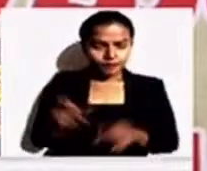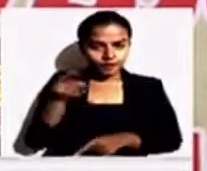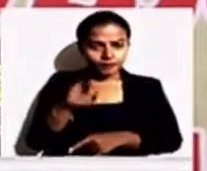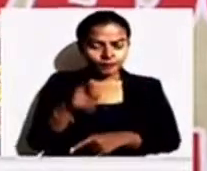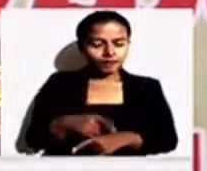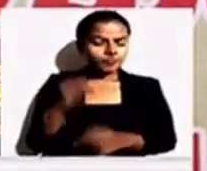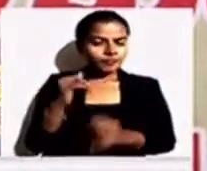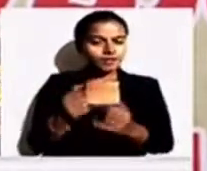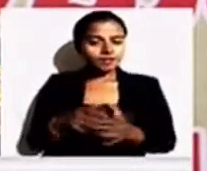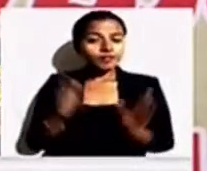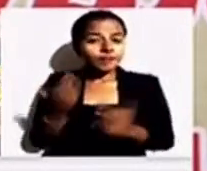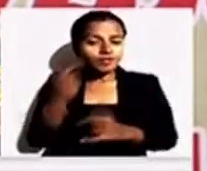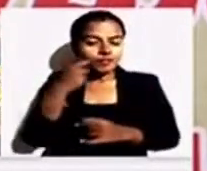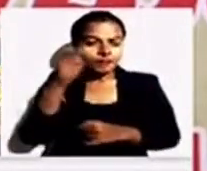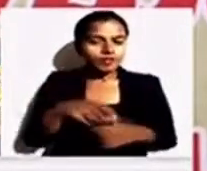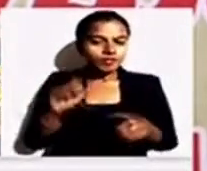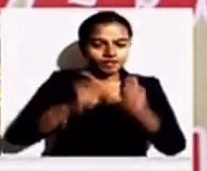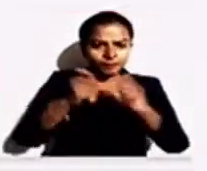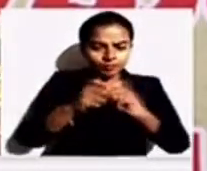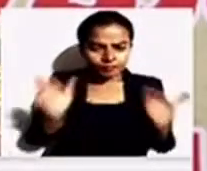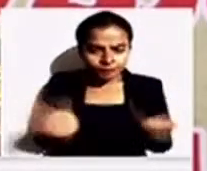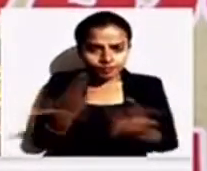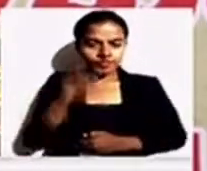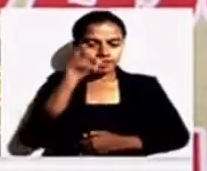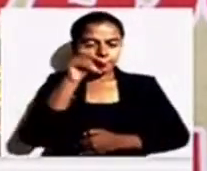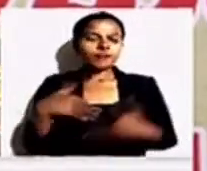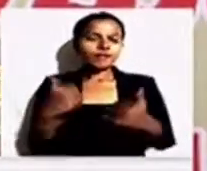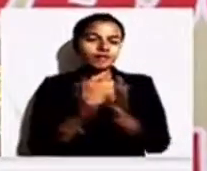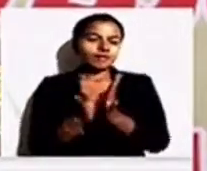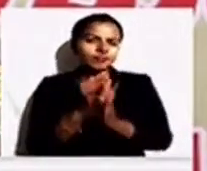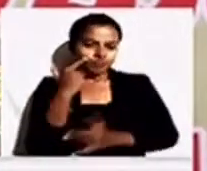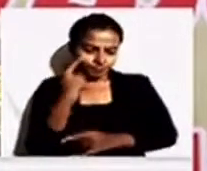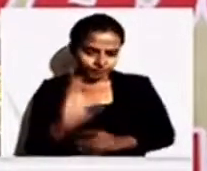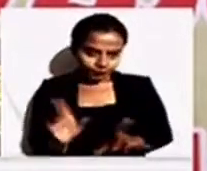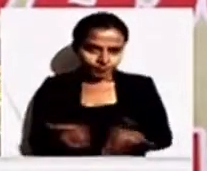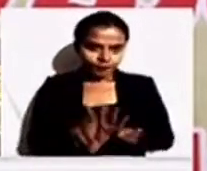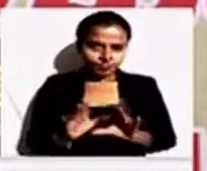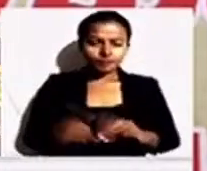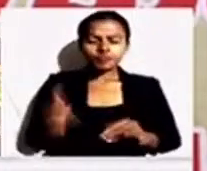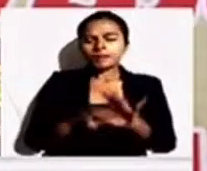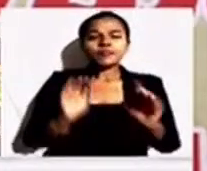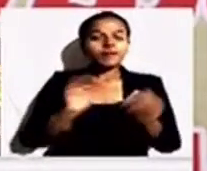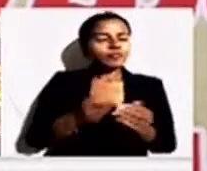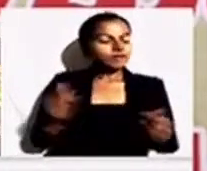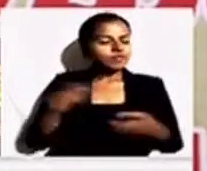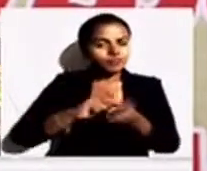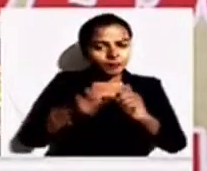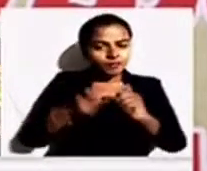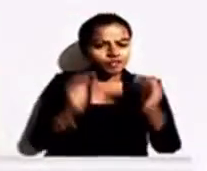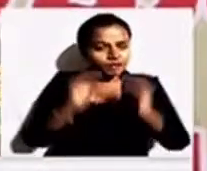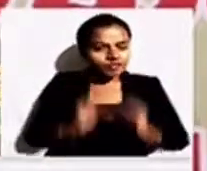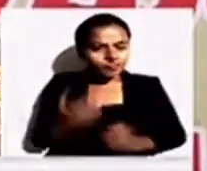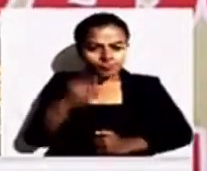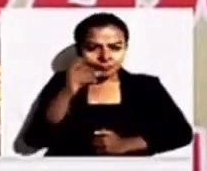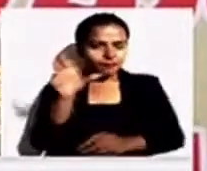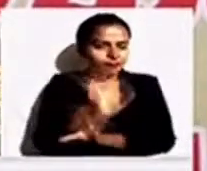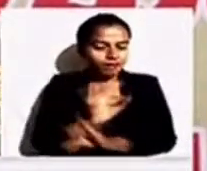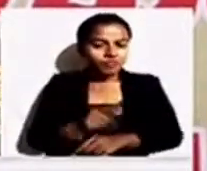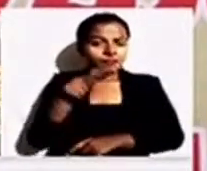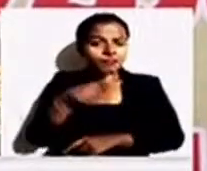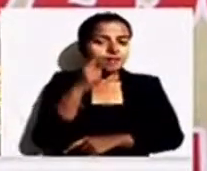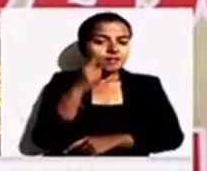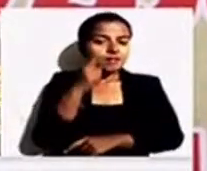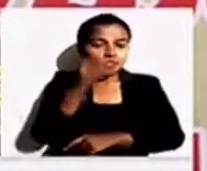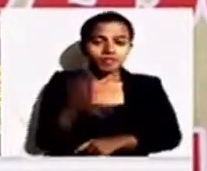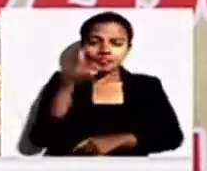incident from taking place instead of allowing the situation to aggravate. Given that they seemed to be delighted at the sight of the scuffle, we are suspicious whether